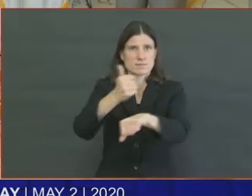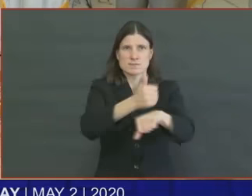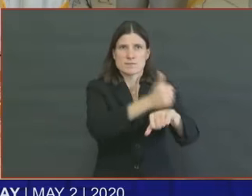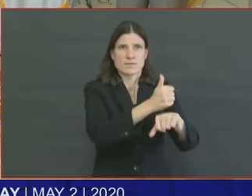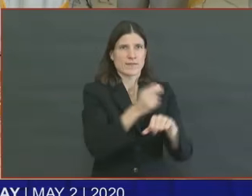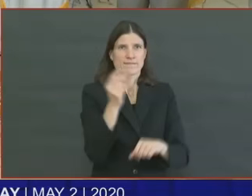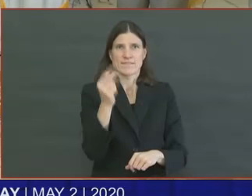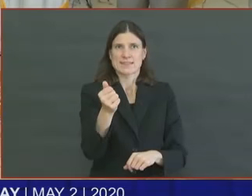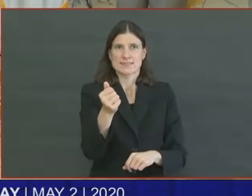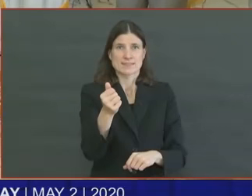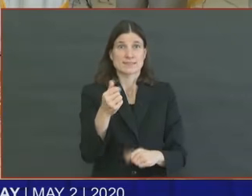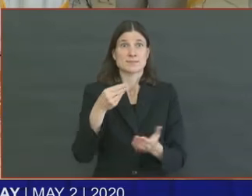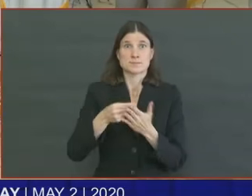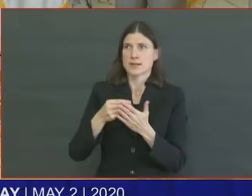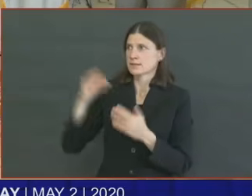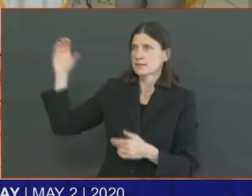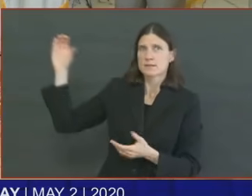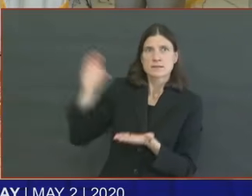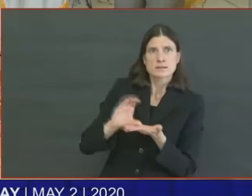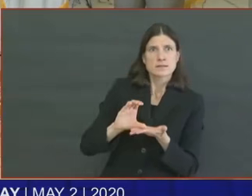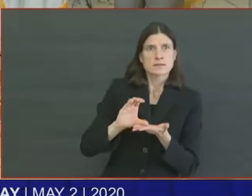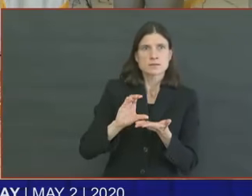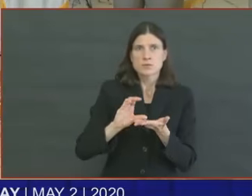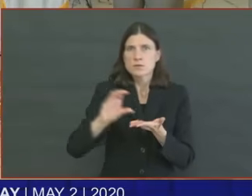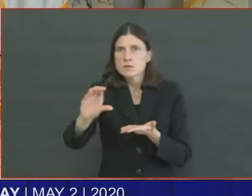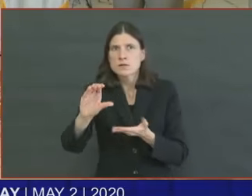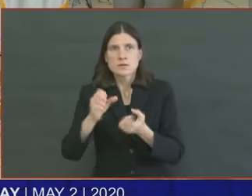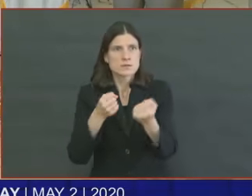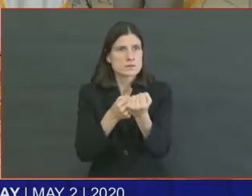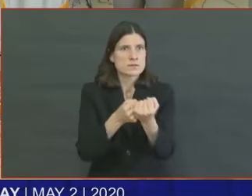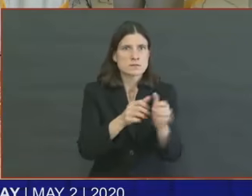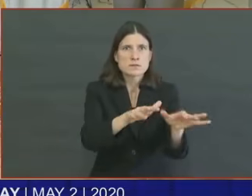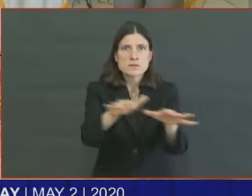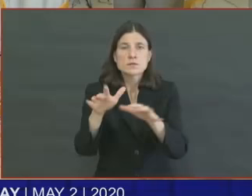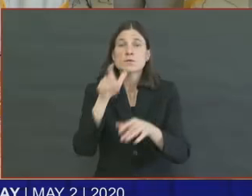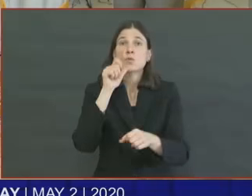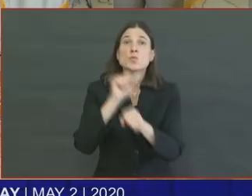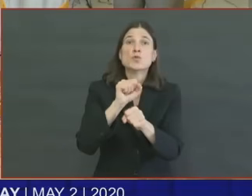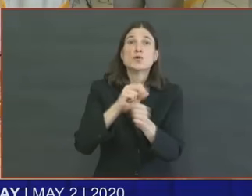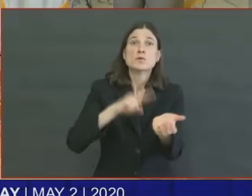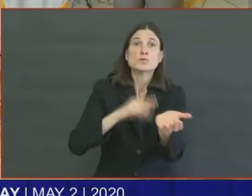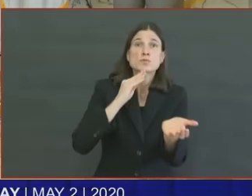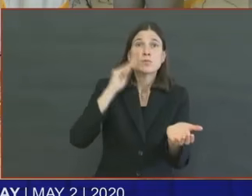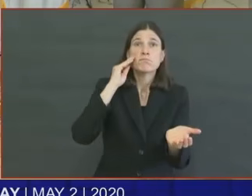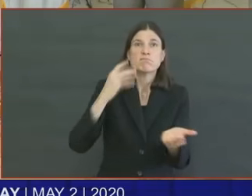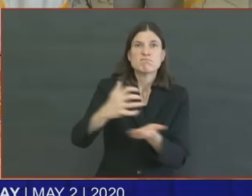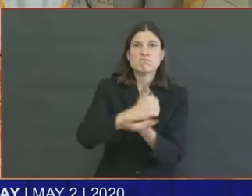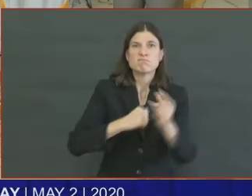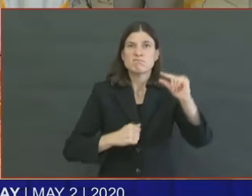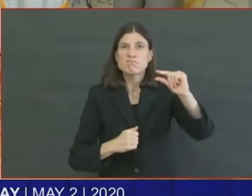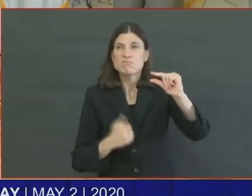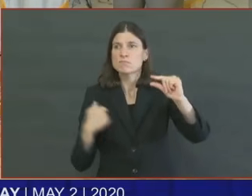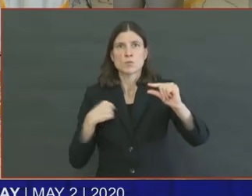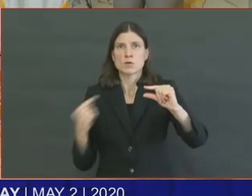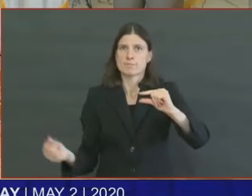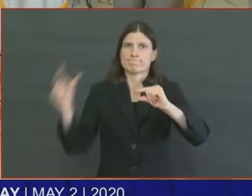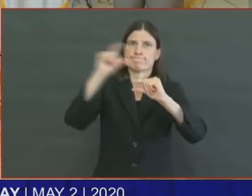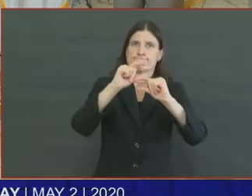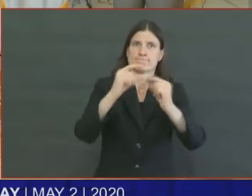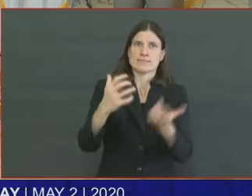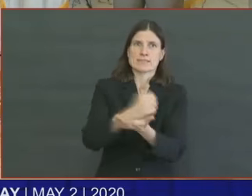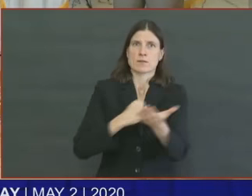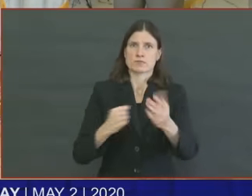doing everything we know how to do. We're getting better and stronger at it every day. And unfortunately, just a